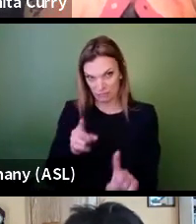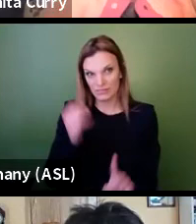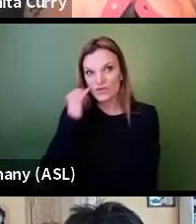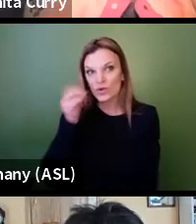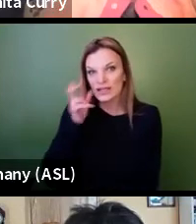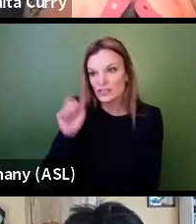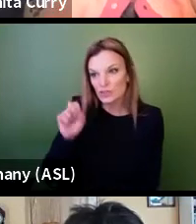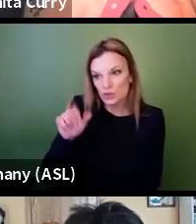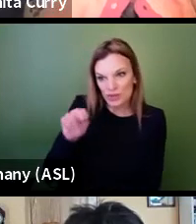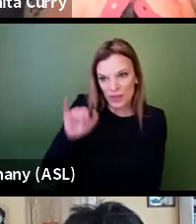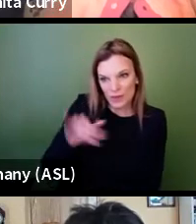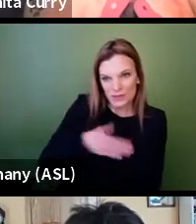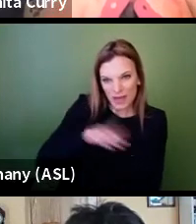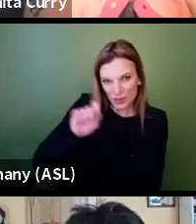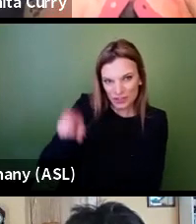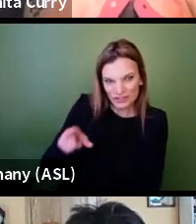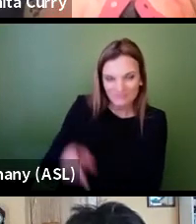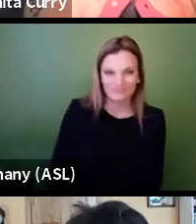that was it. Check.